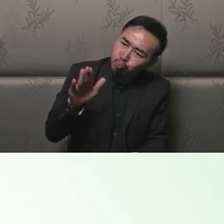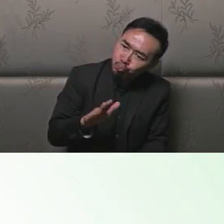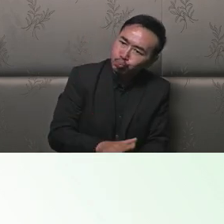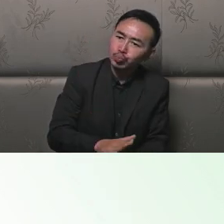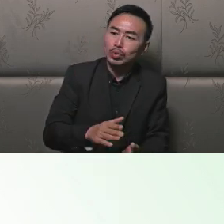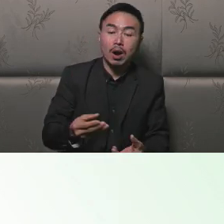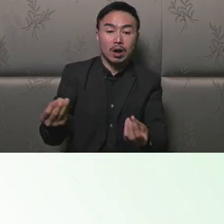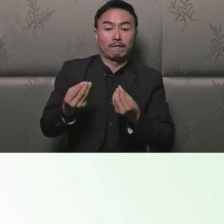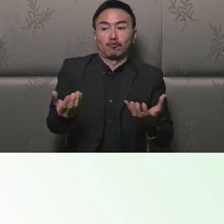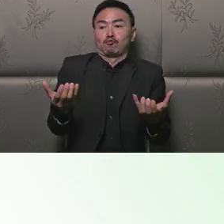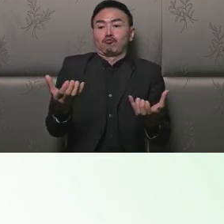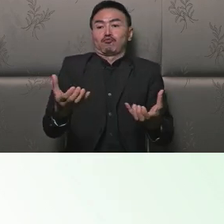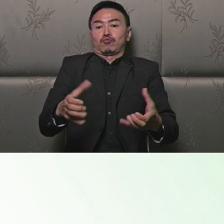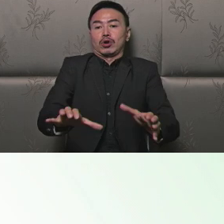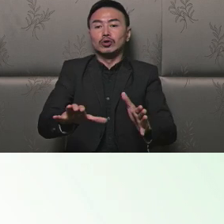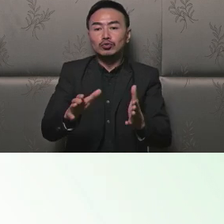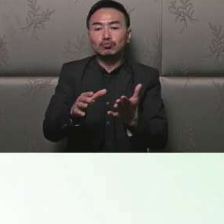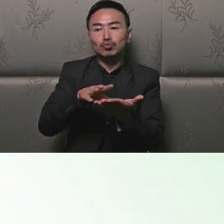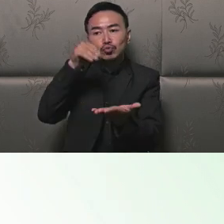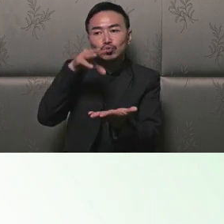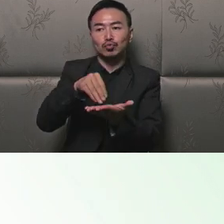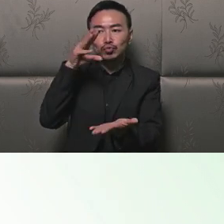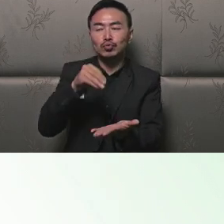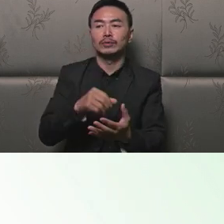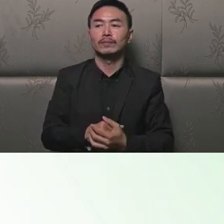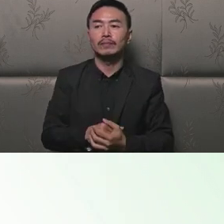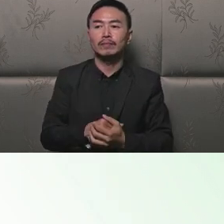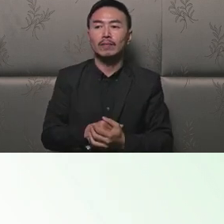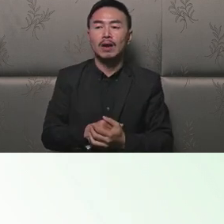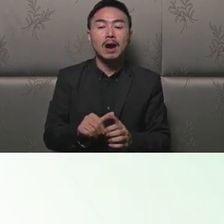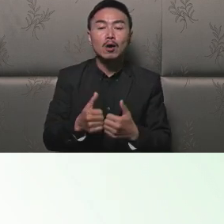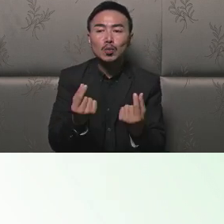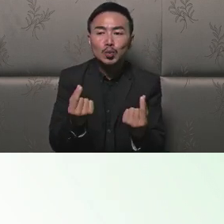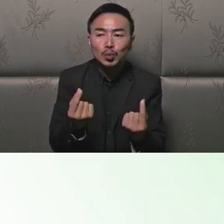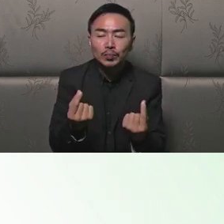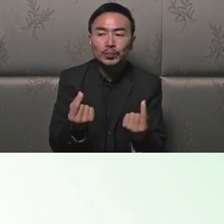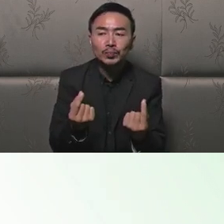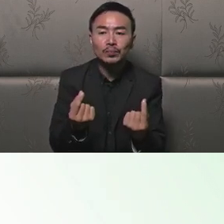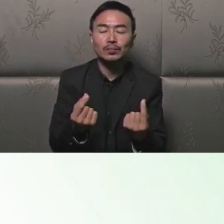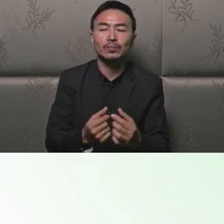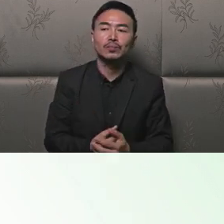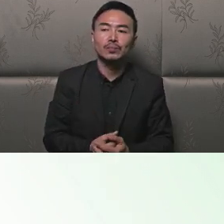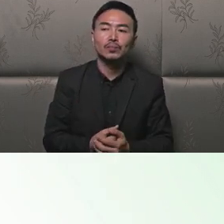makes a lifelong learning a reality for all. So these are the 2 major